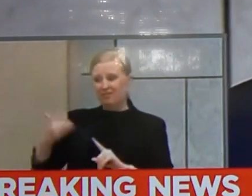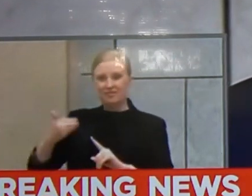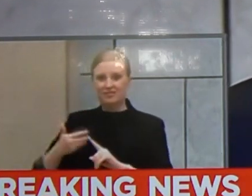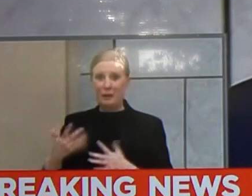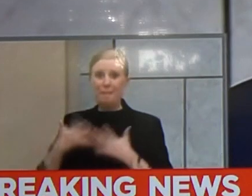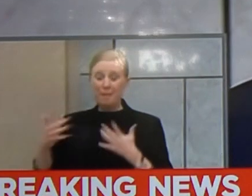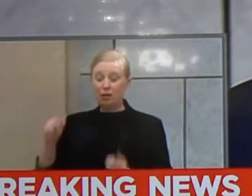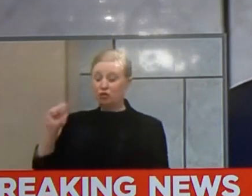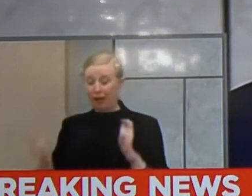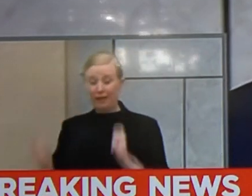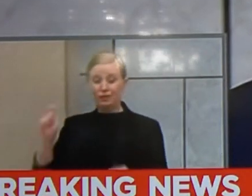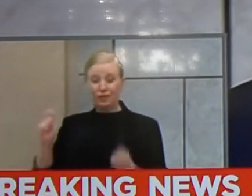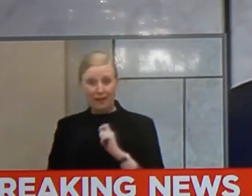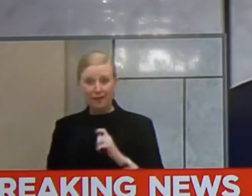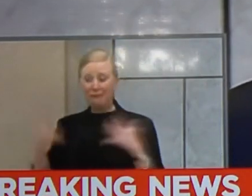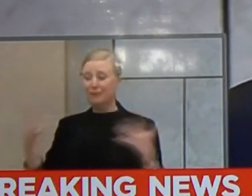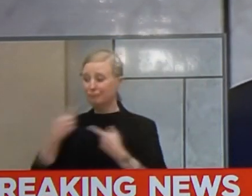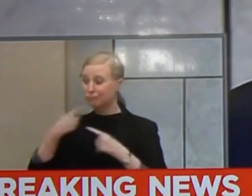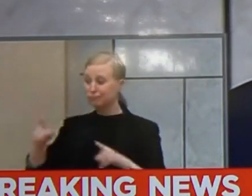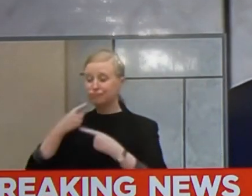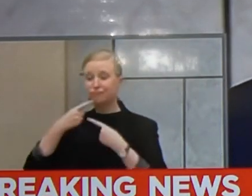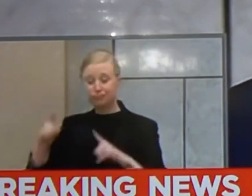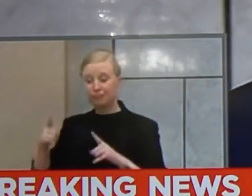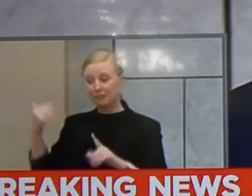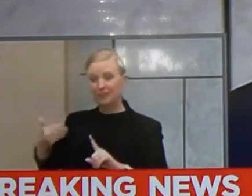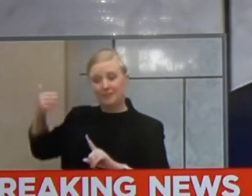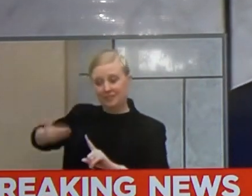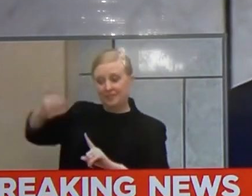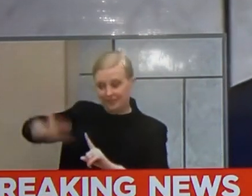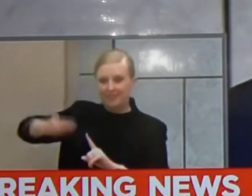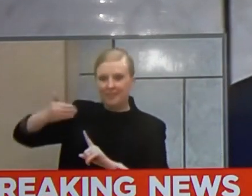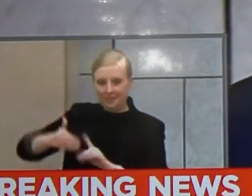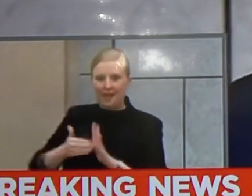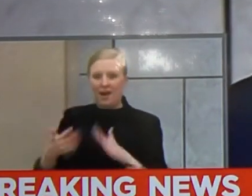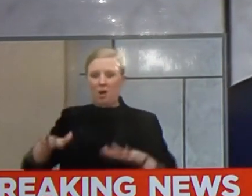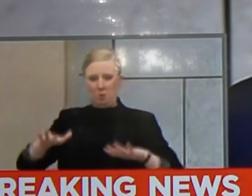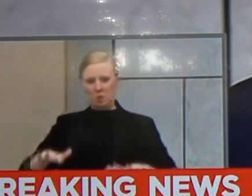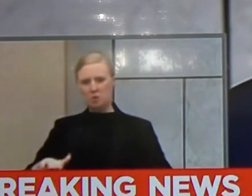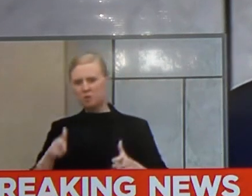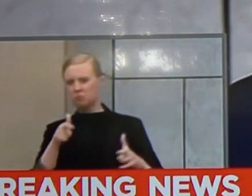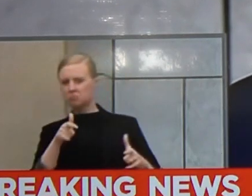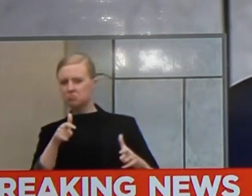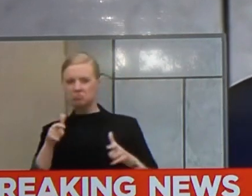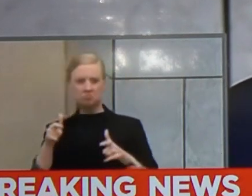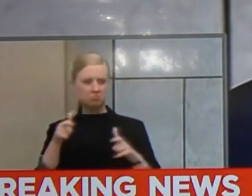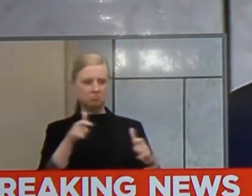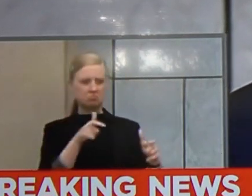put the big rocks in the jar in terms of our response, and that's important. That doesn't mean there won't be others, though. I mean, yesterday's announcement on